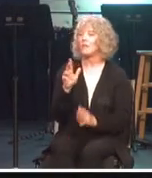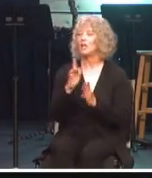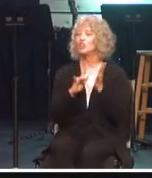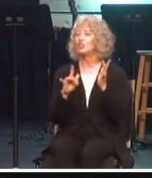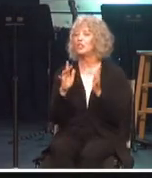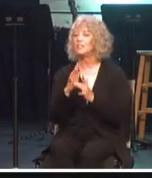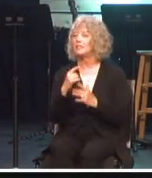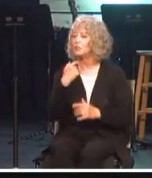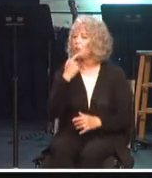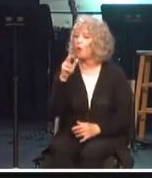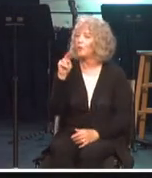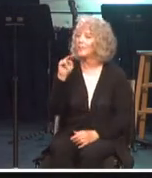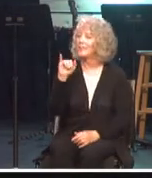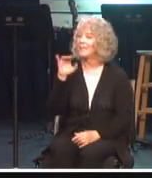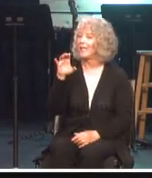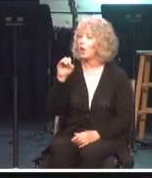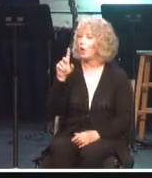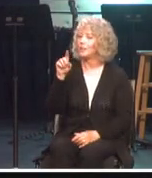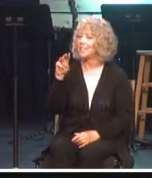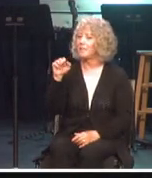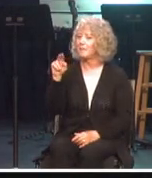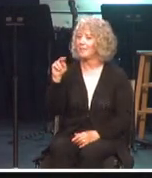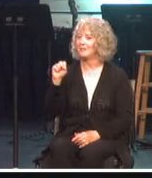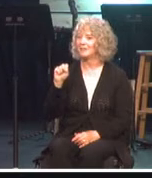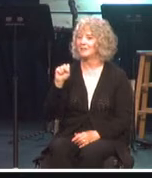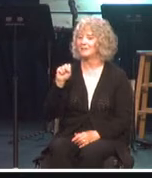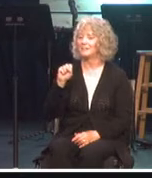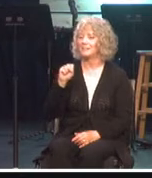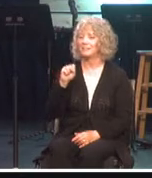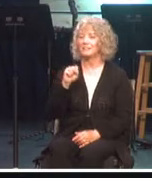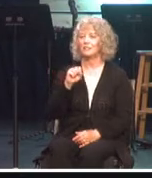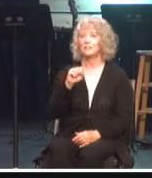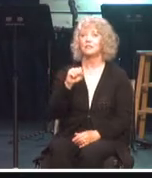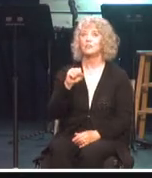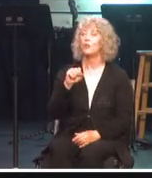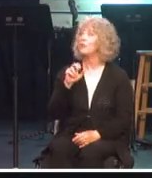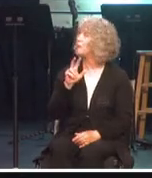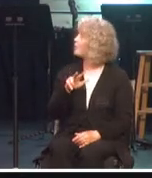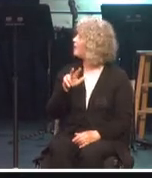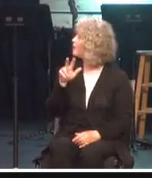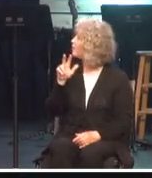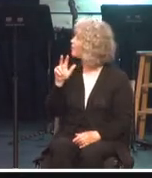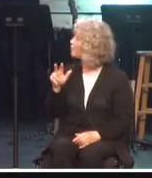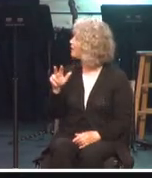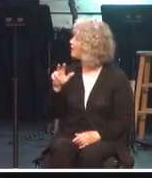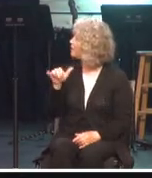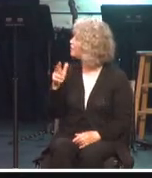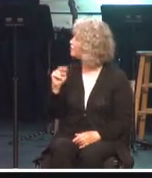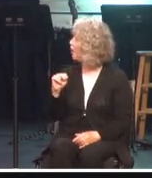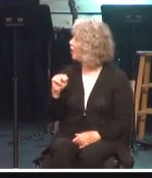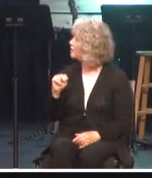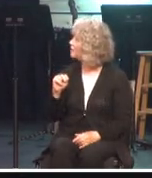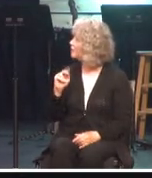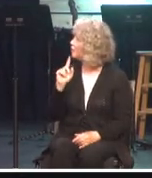Jesus speaking to Nicodemus, John 3:3. Remember what he said here. Truly, truly, I say to you,